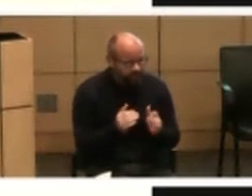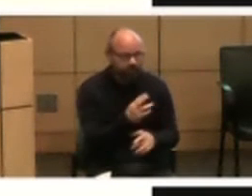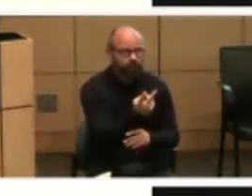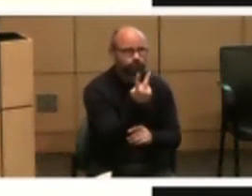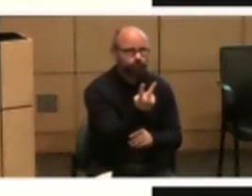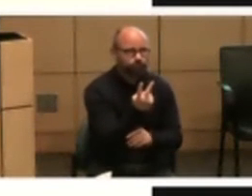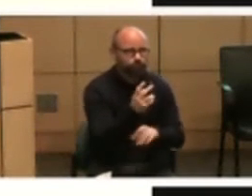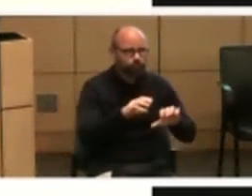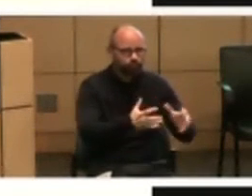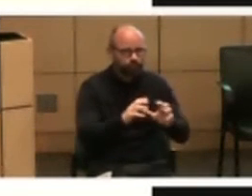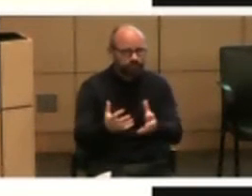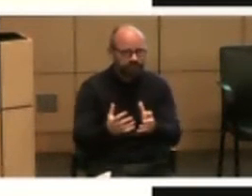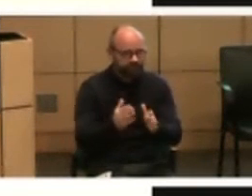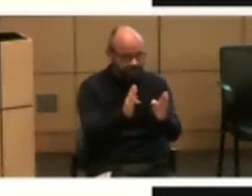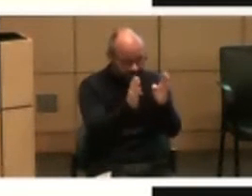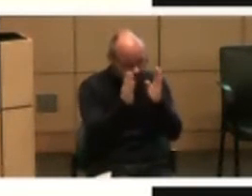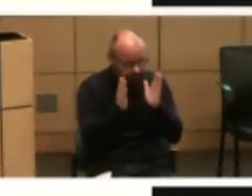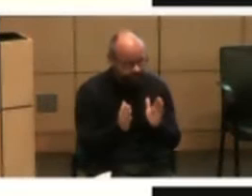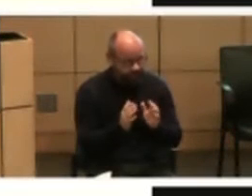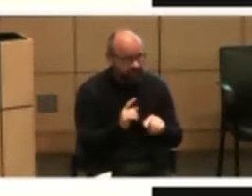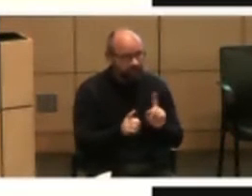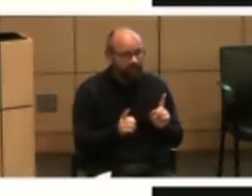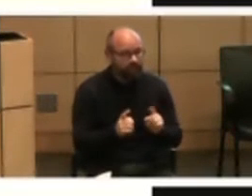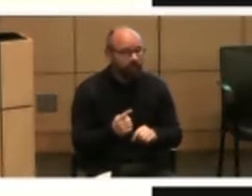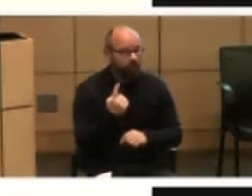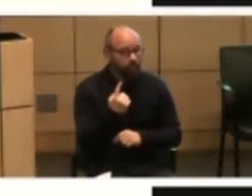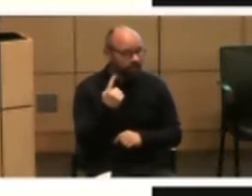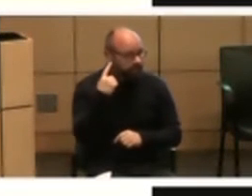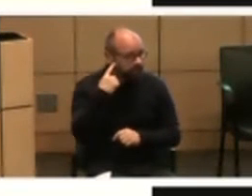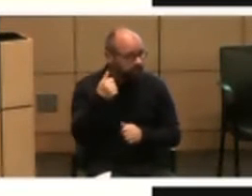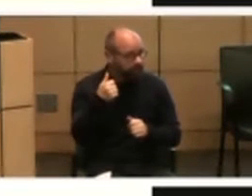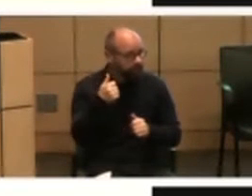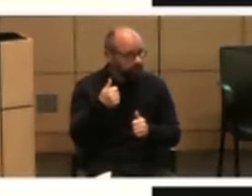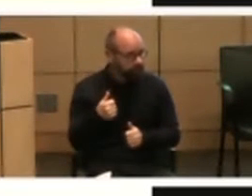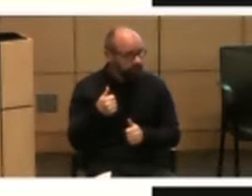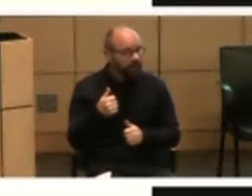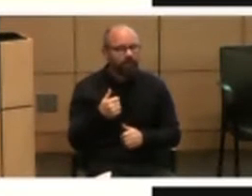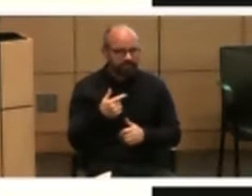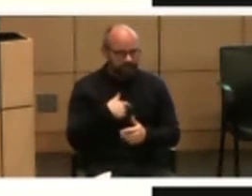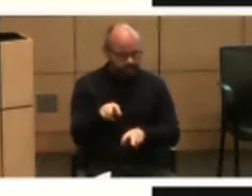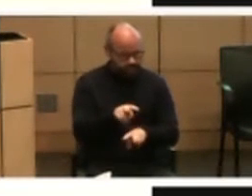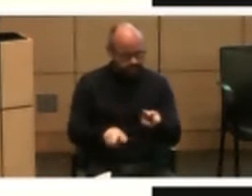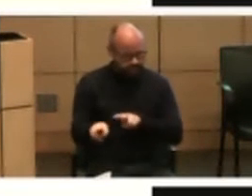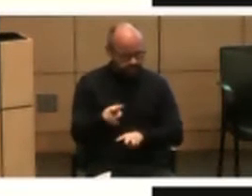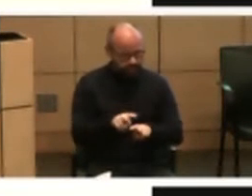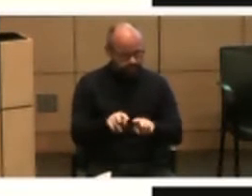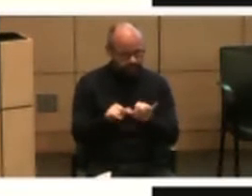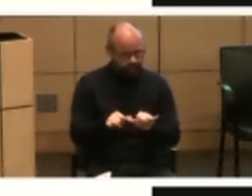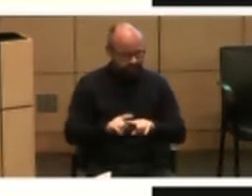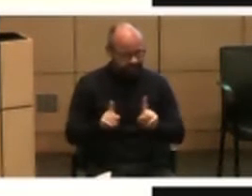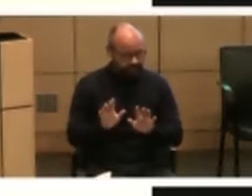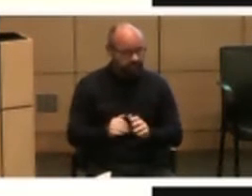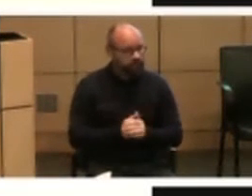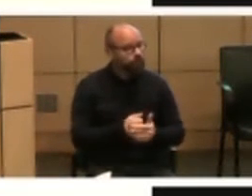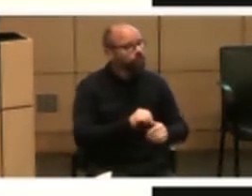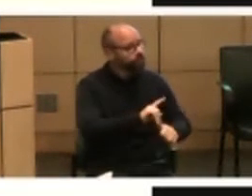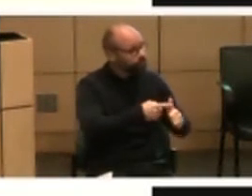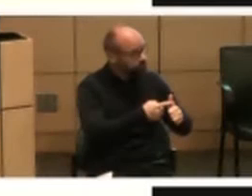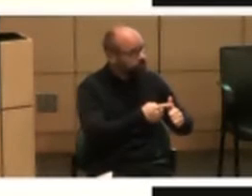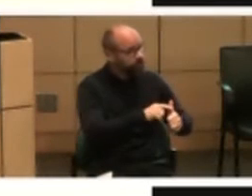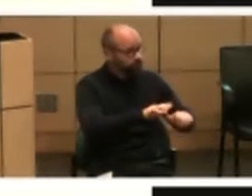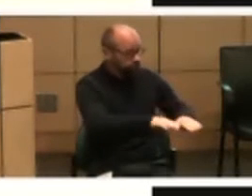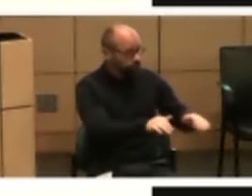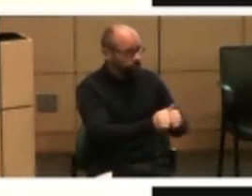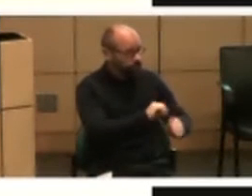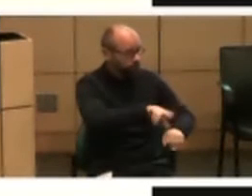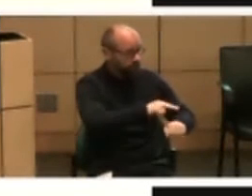but for the children with unilateral hearing loss, they looked at performance in 2 different ways. So the first group that they looked at were children with normal hearing in both ears, and